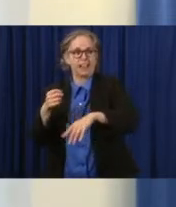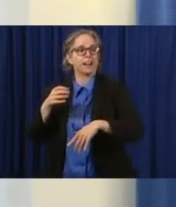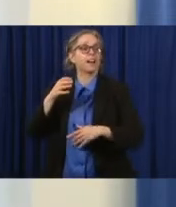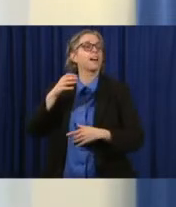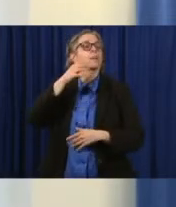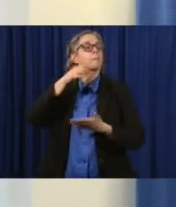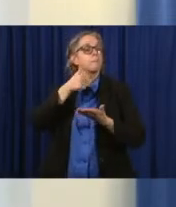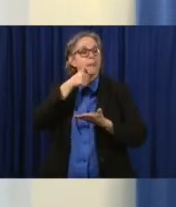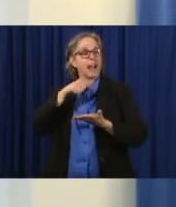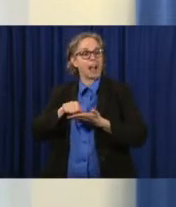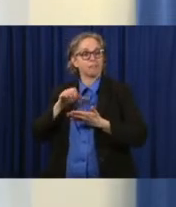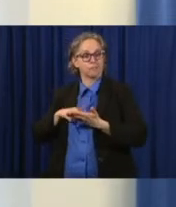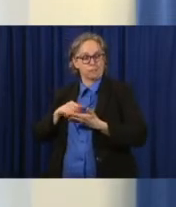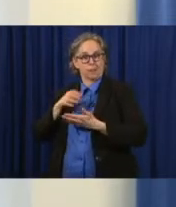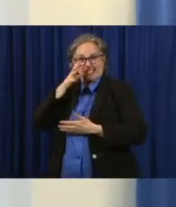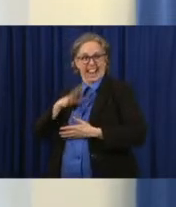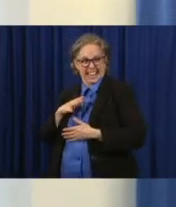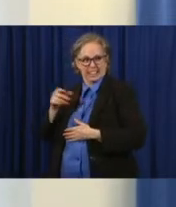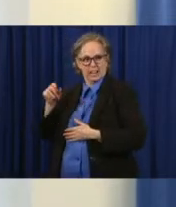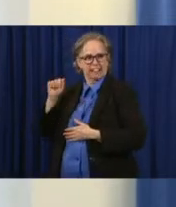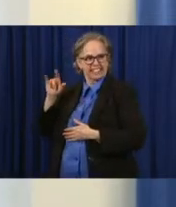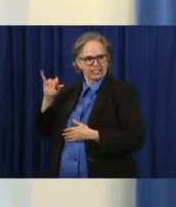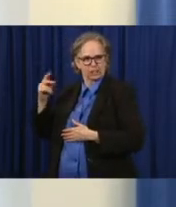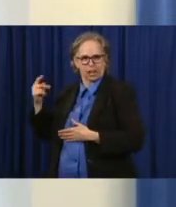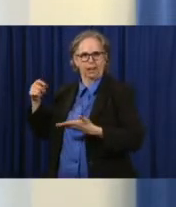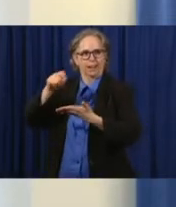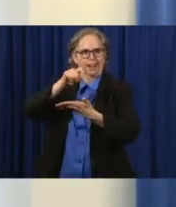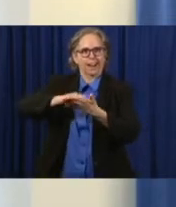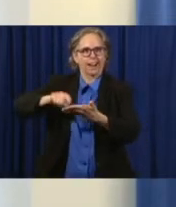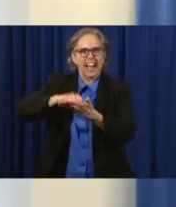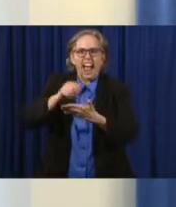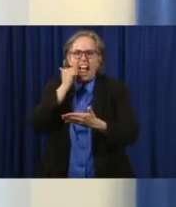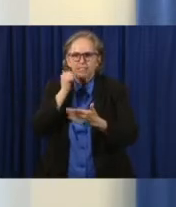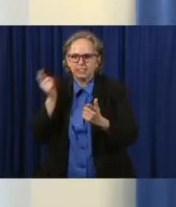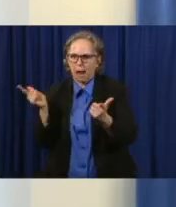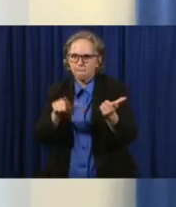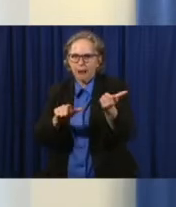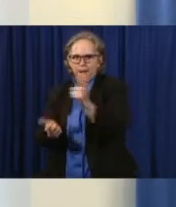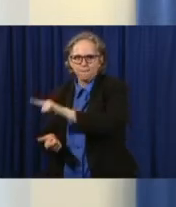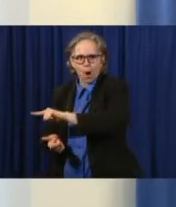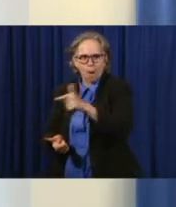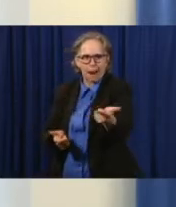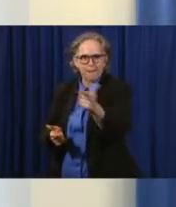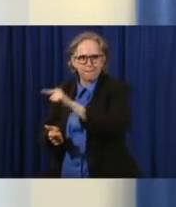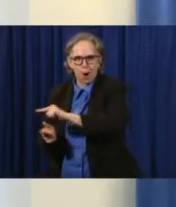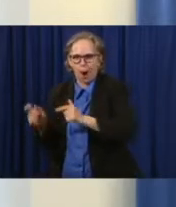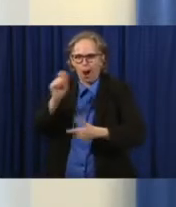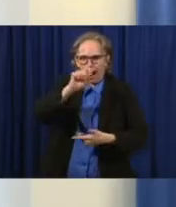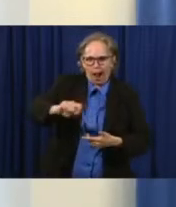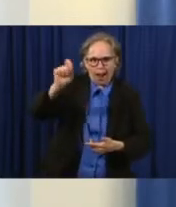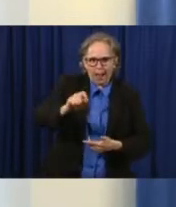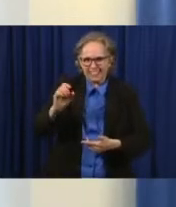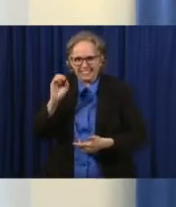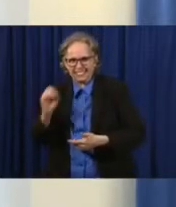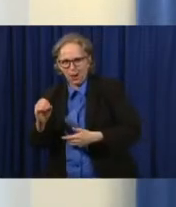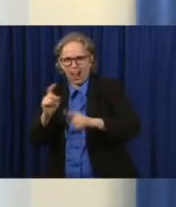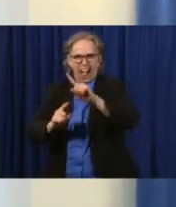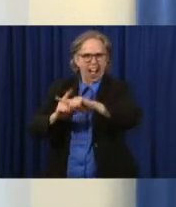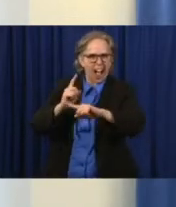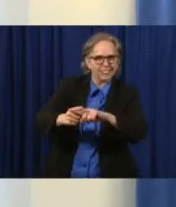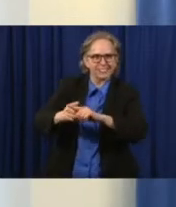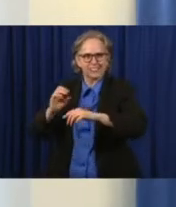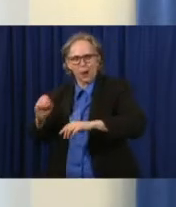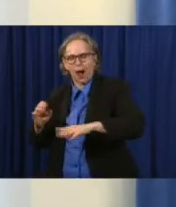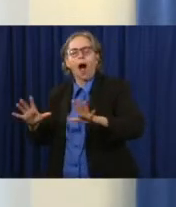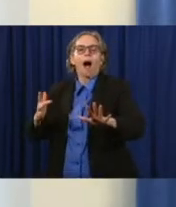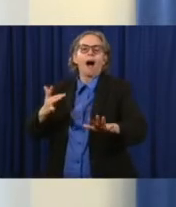tic-tac-toe every day to pass the time. And I see that as a bright spot in our day. It's the kind of little things that we're